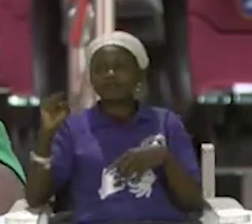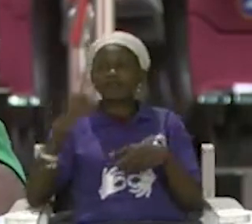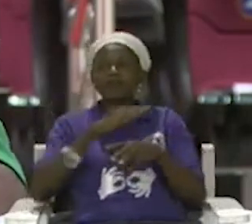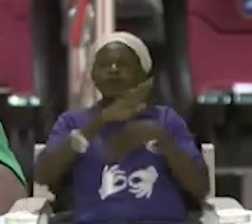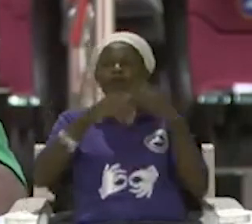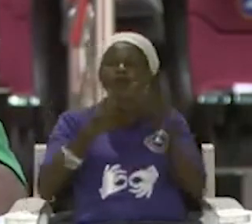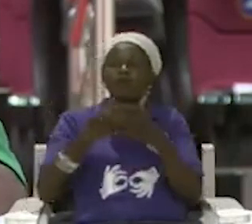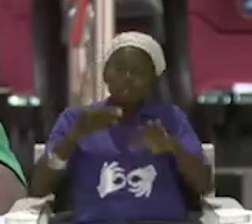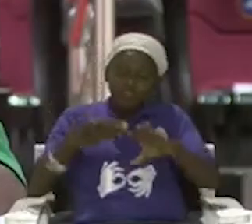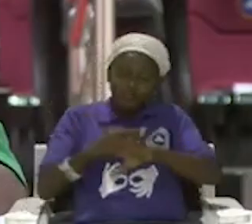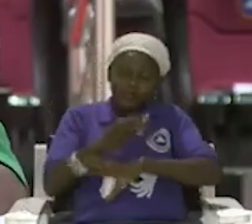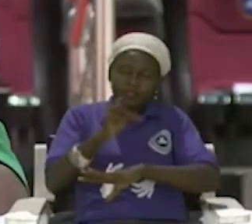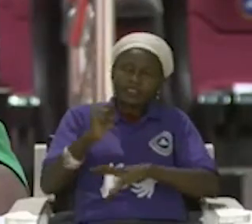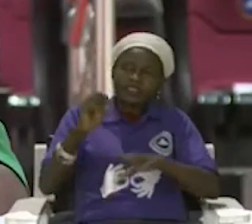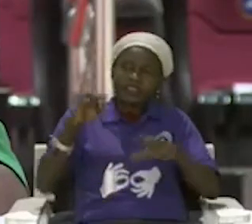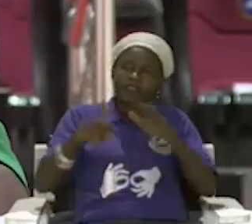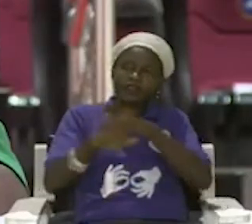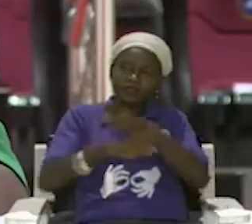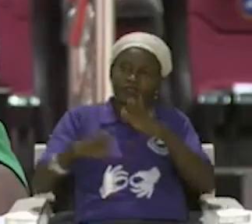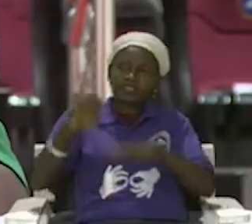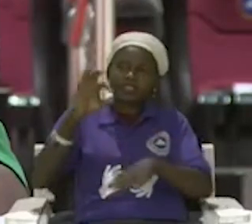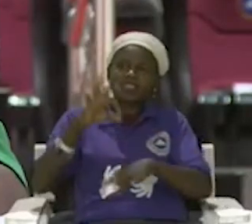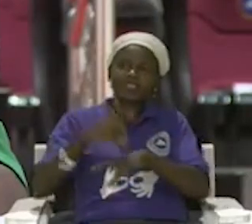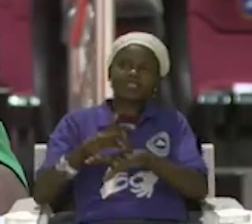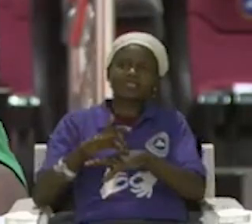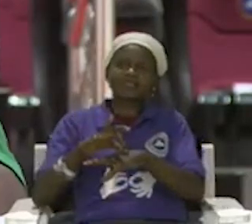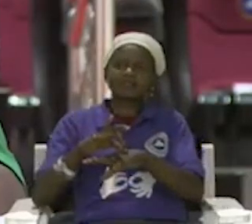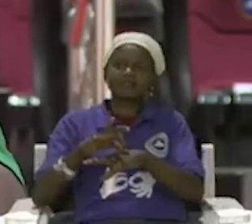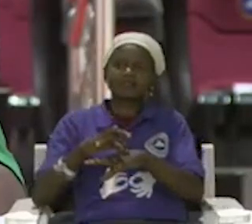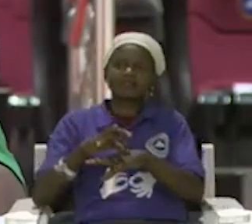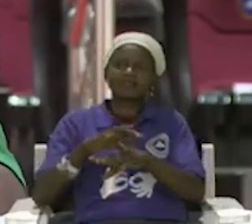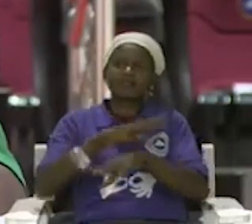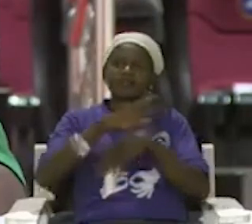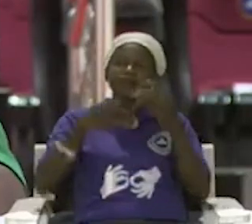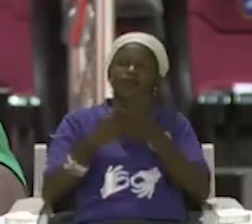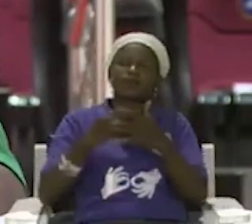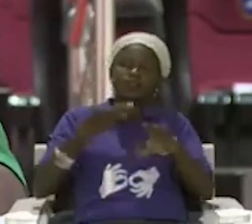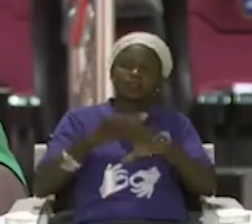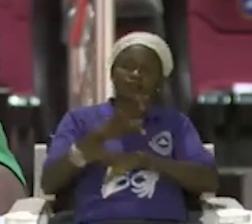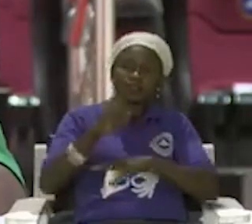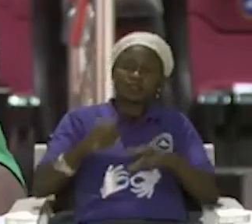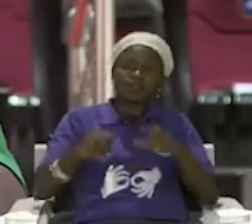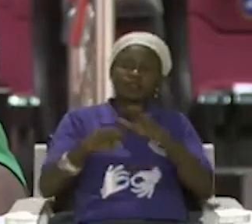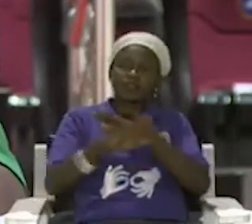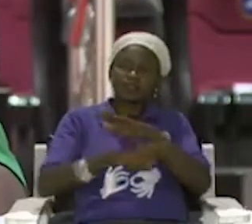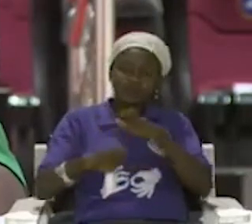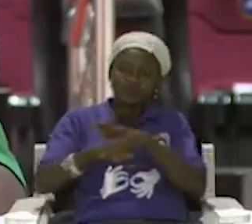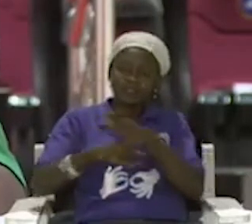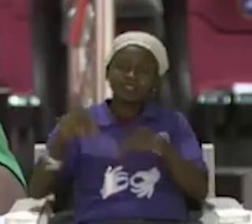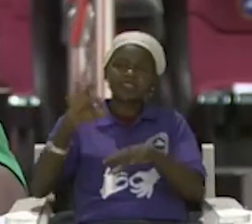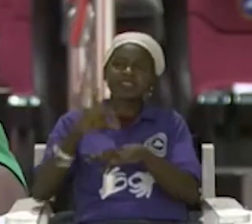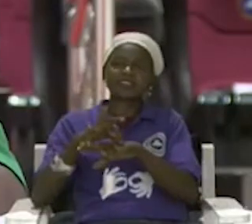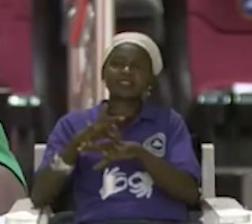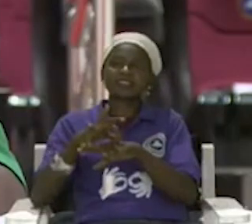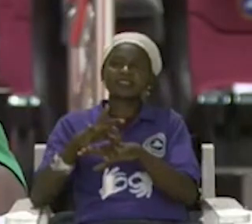all the forces on the earth, all the forces underneath the